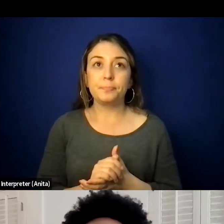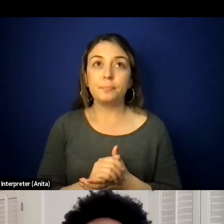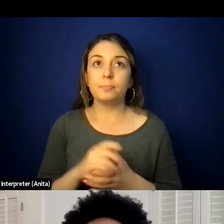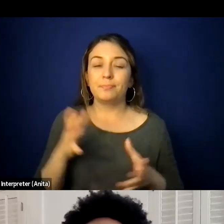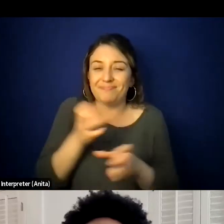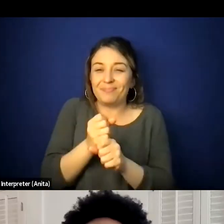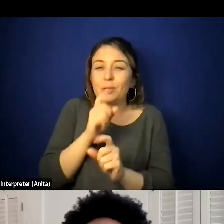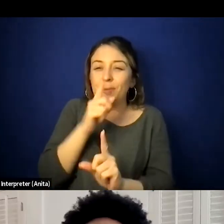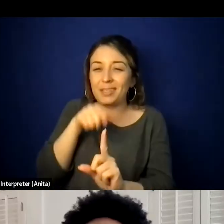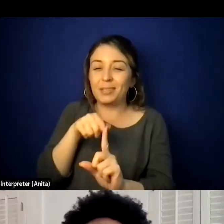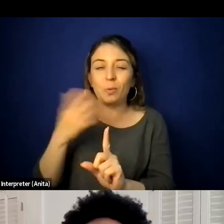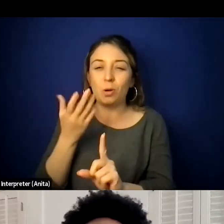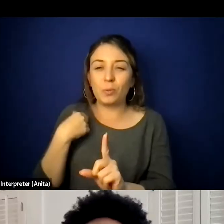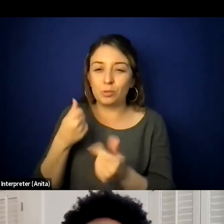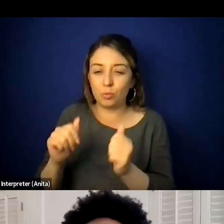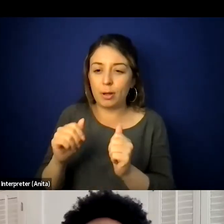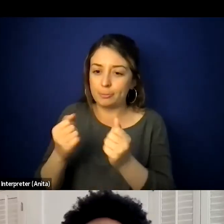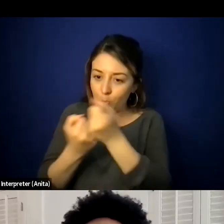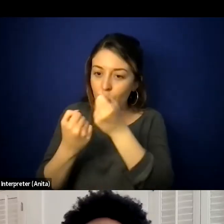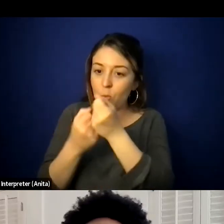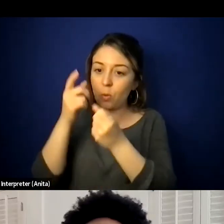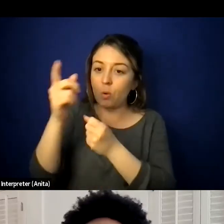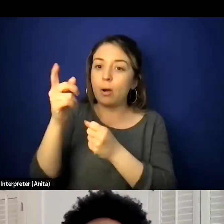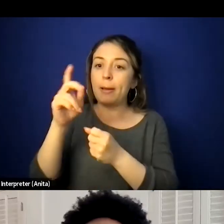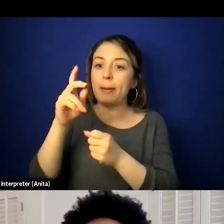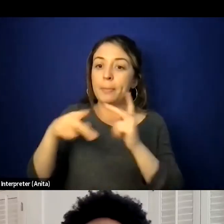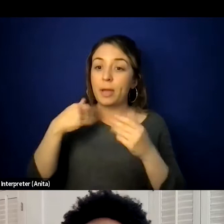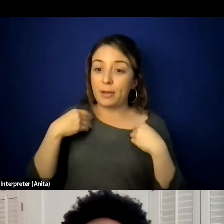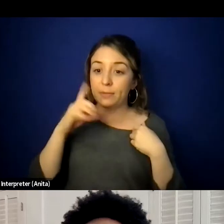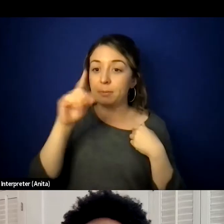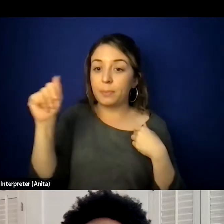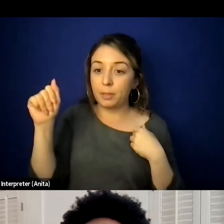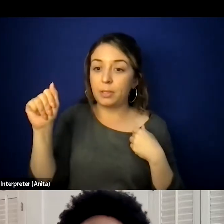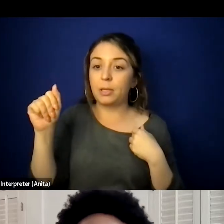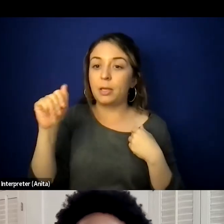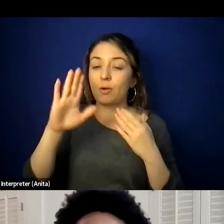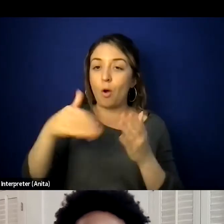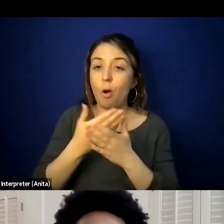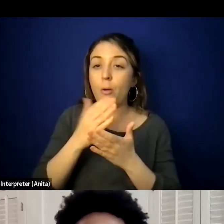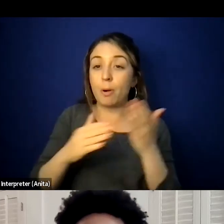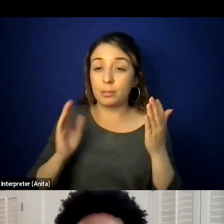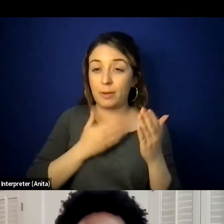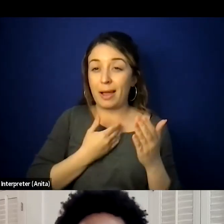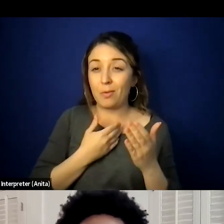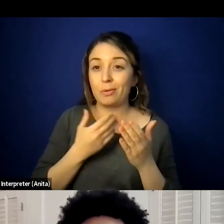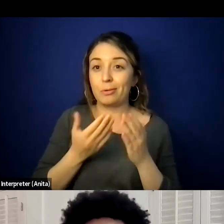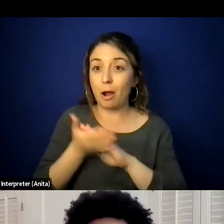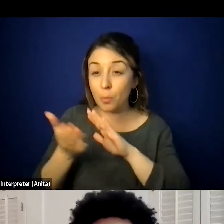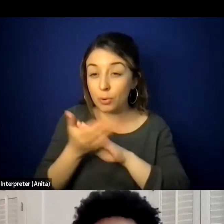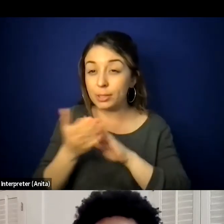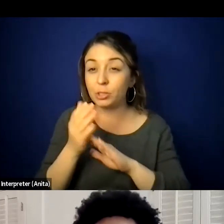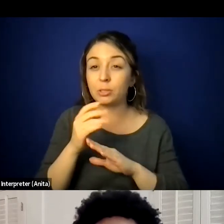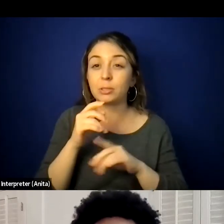benefits from the lived experience of people with disabilities in all aspects of our operations, including within our